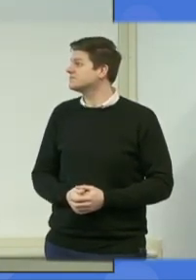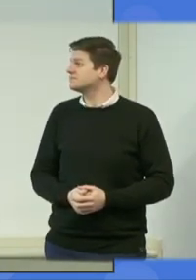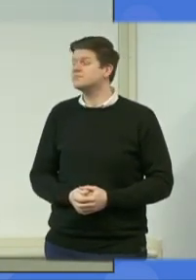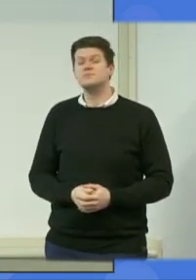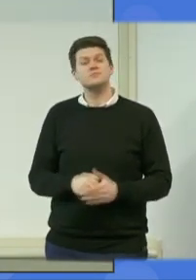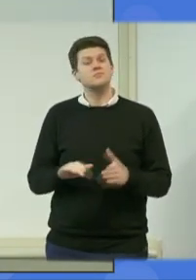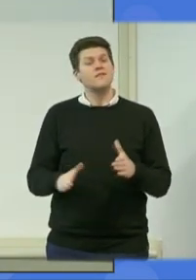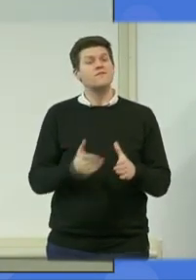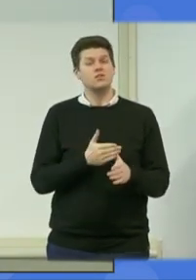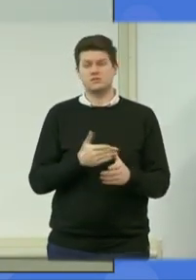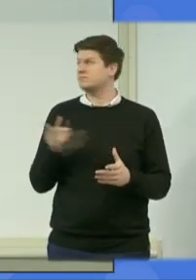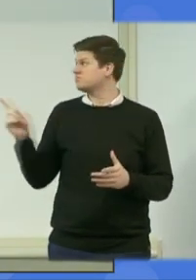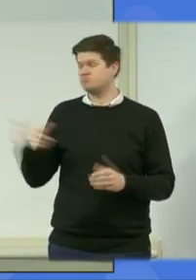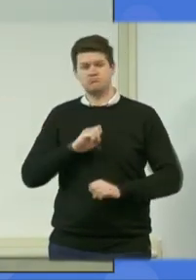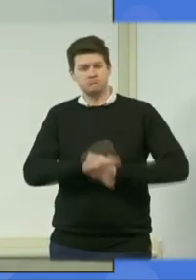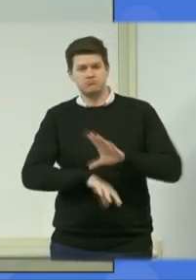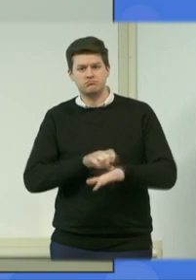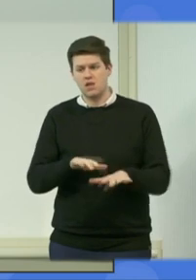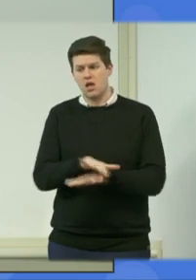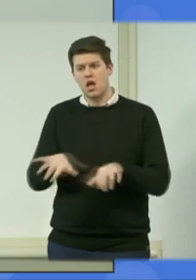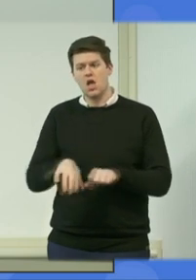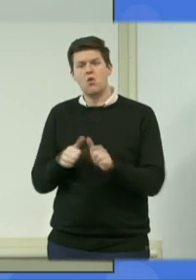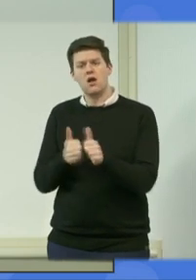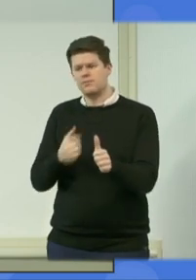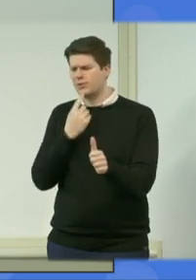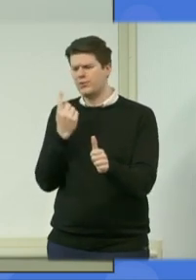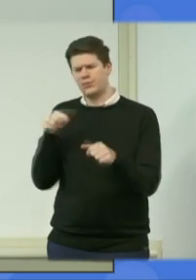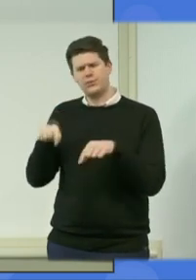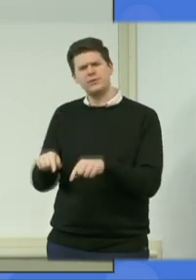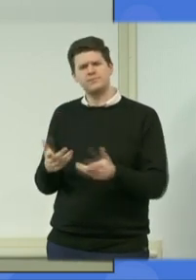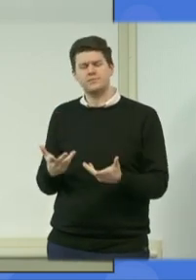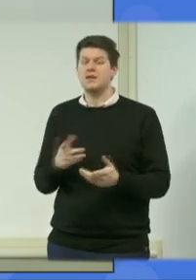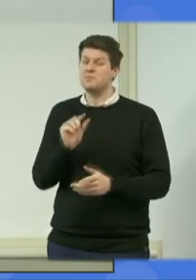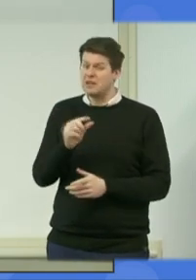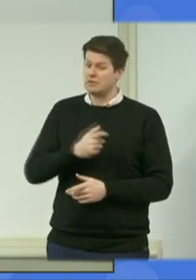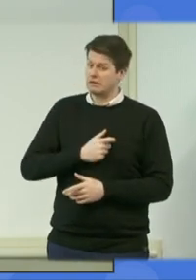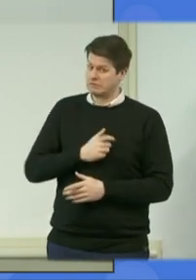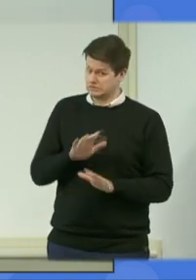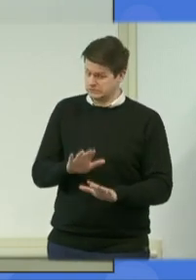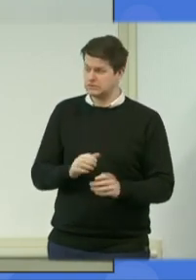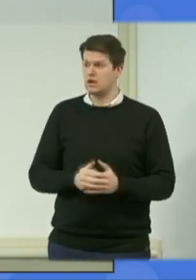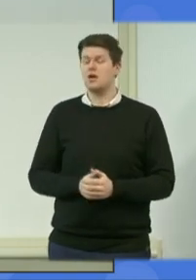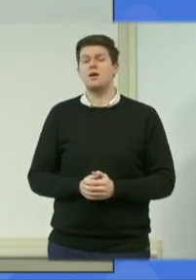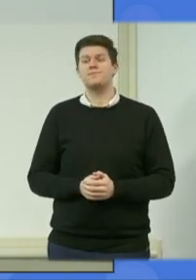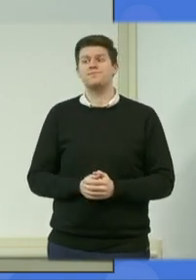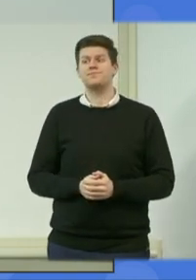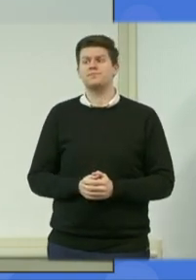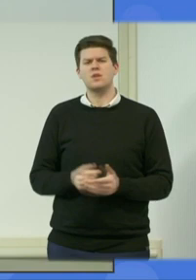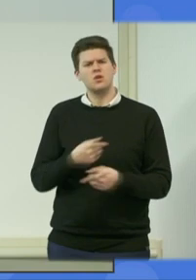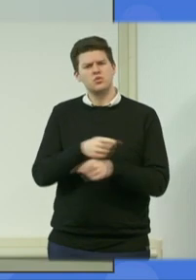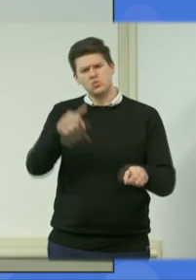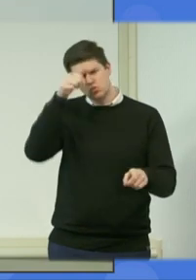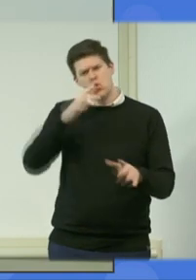a little bit about us. I'm always a little bit nervous of doing this, but can I just have a wee show of hands of people who have heard of Audit